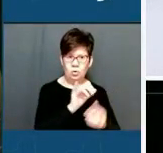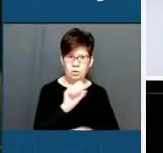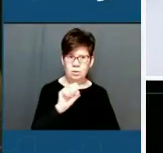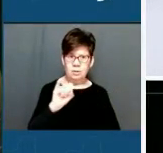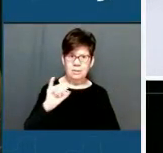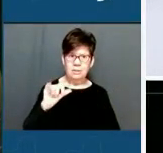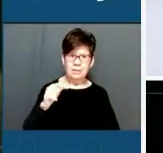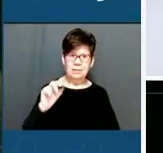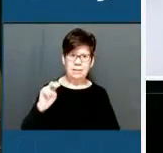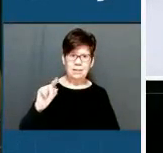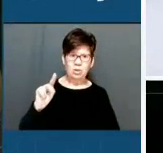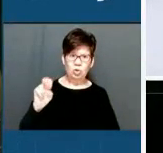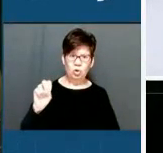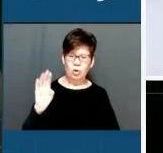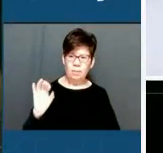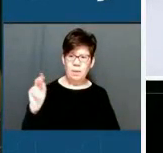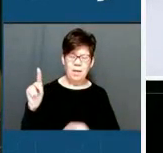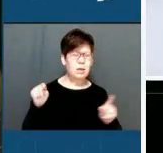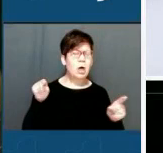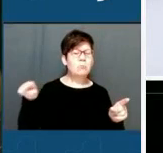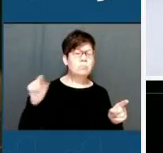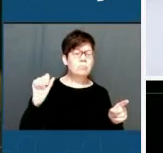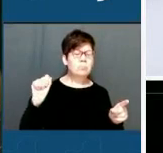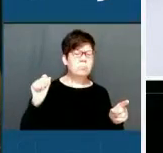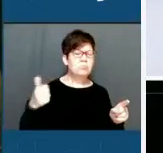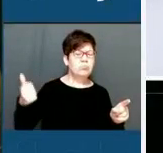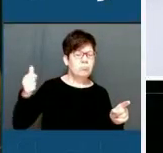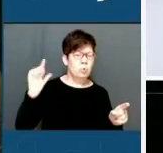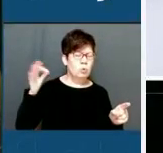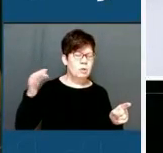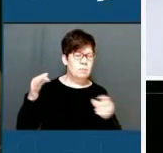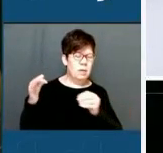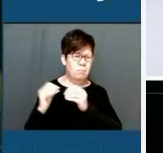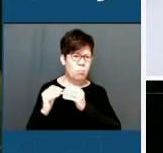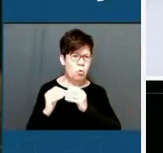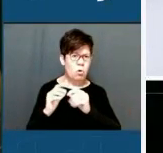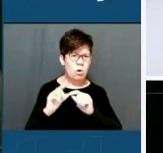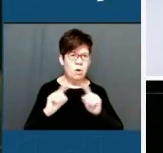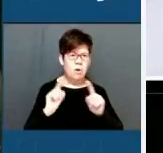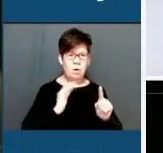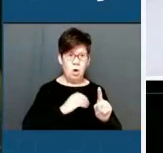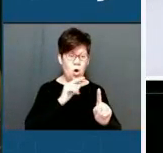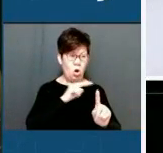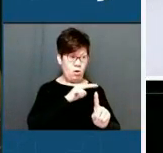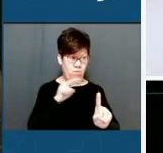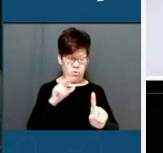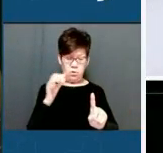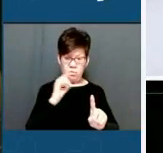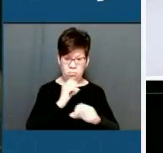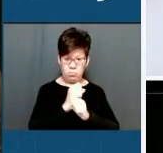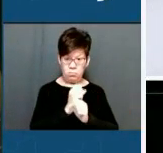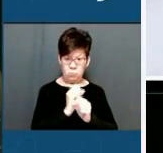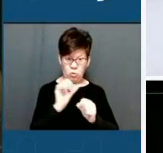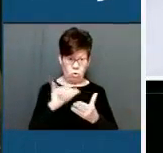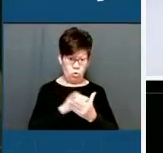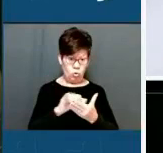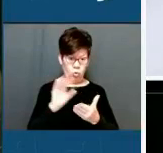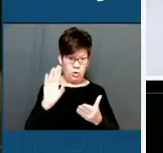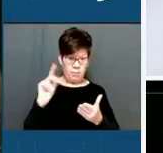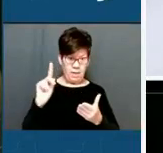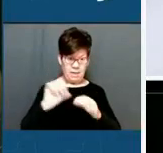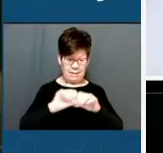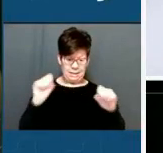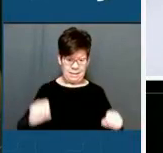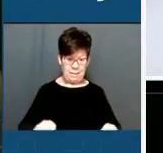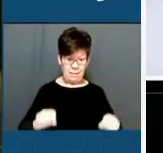the superintendent will explain what happened here. But our view was to make sure that the entire banking community here in New York was stable, that we